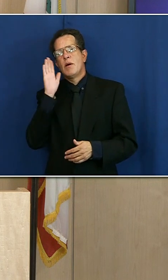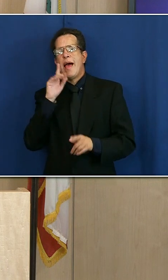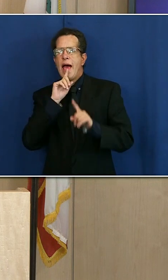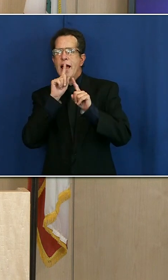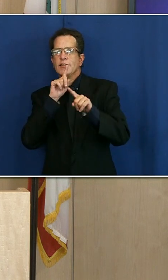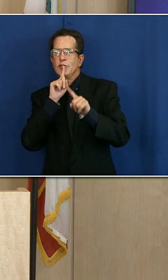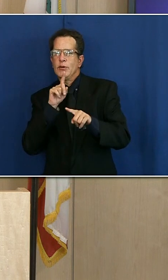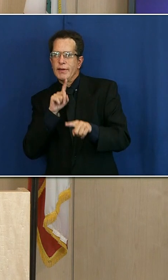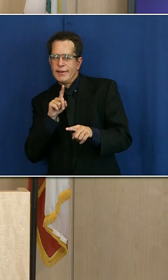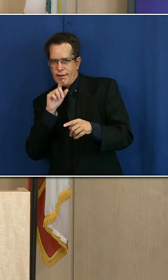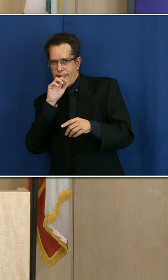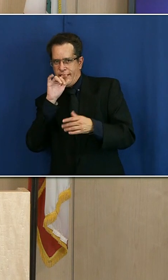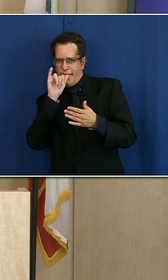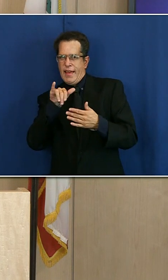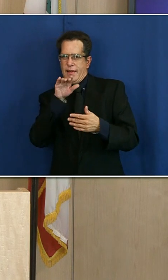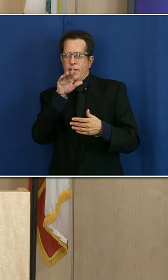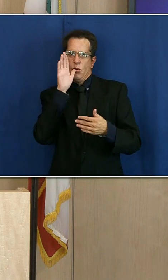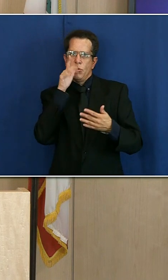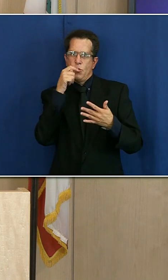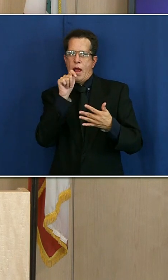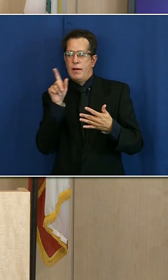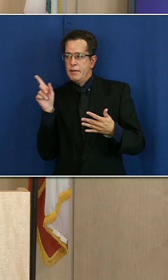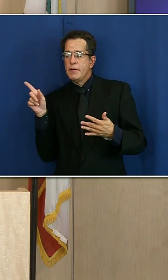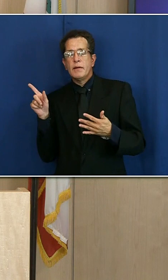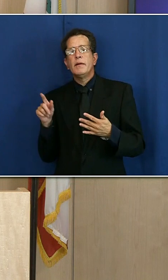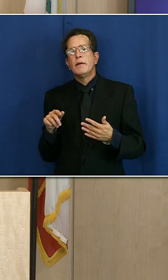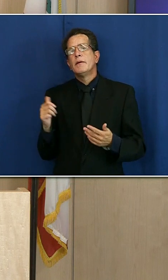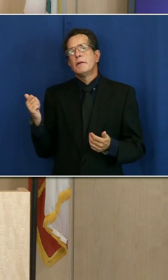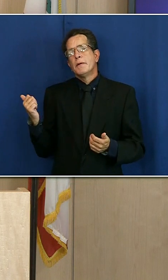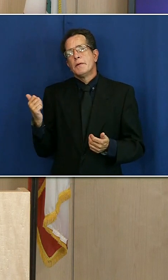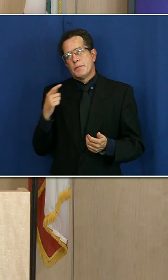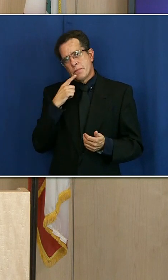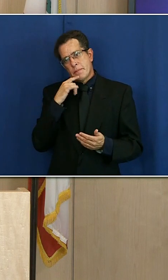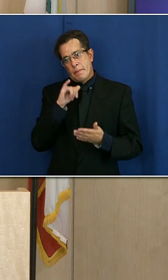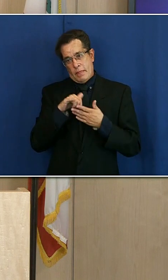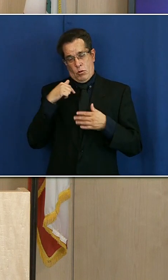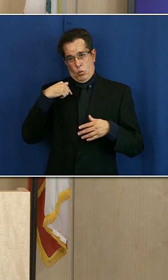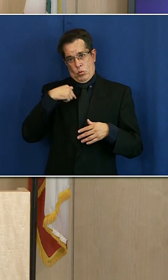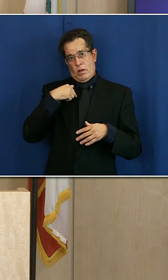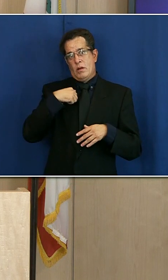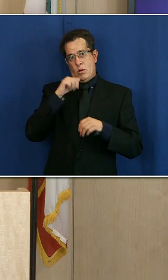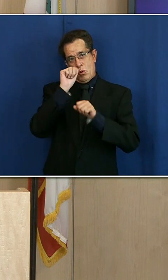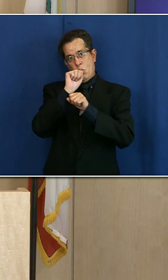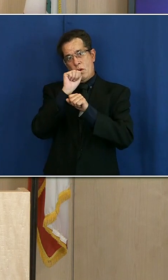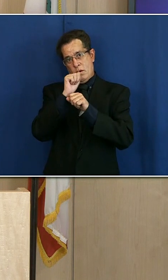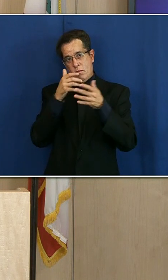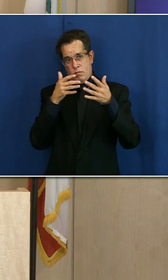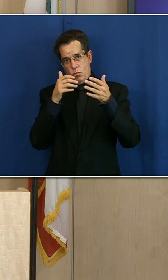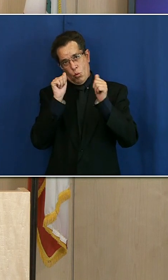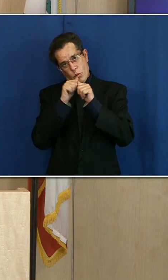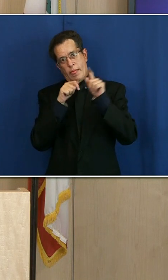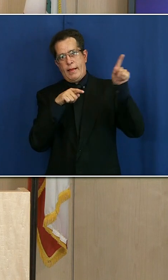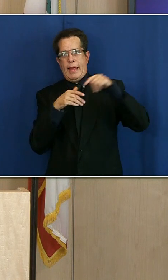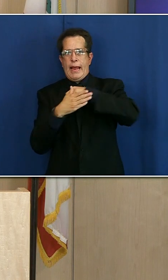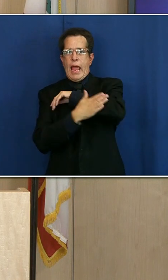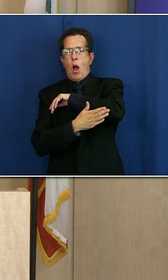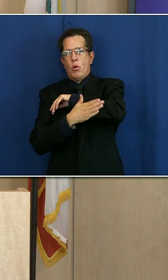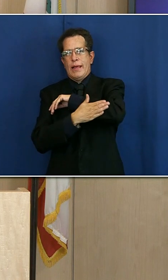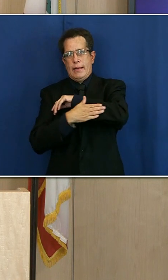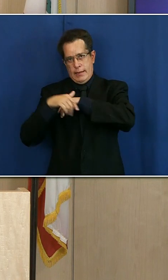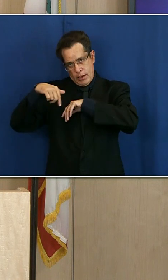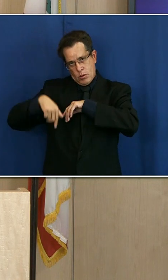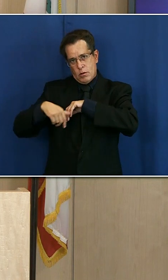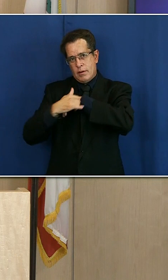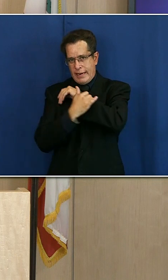if I forget any of those pieces. So in terms of the process, so we have worked really closely with the county and